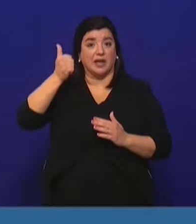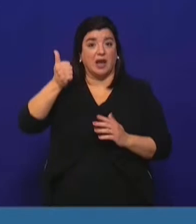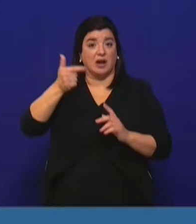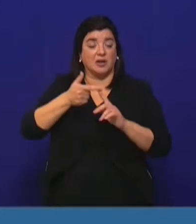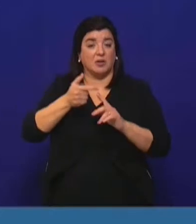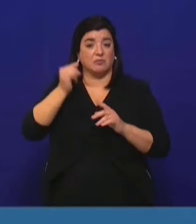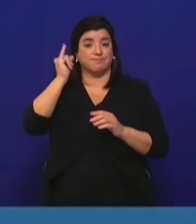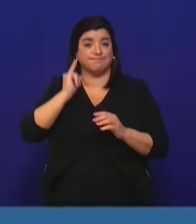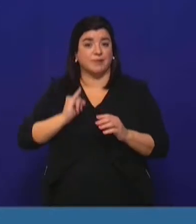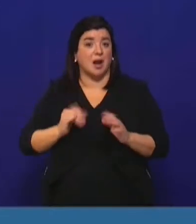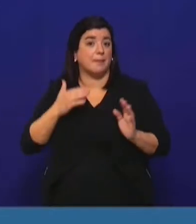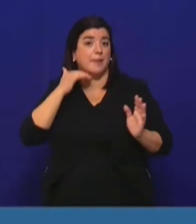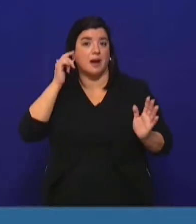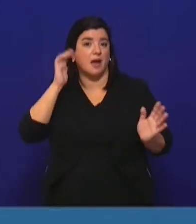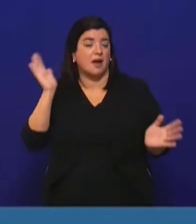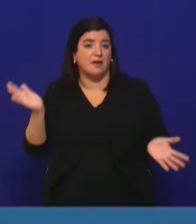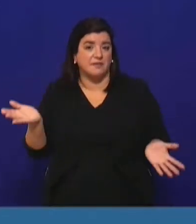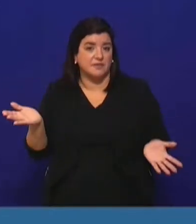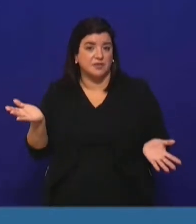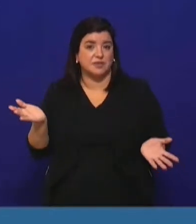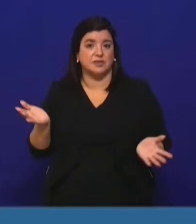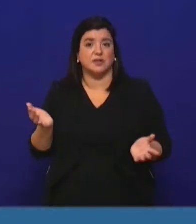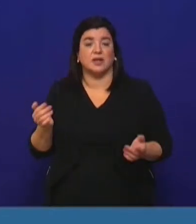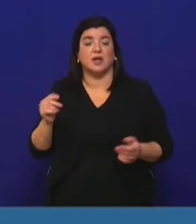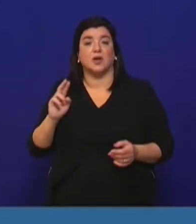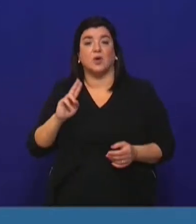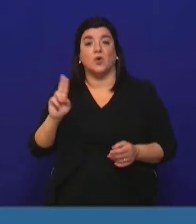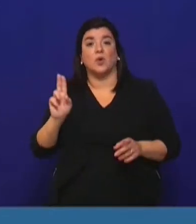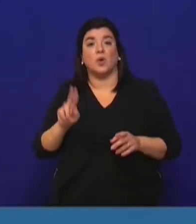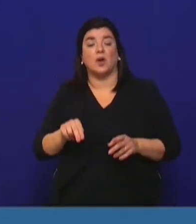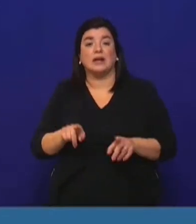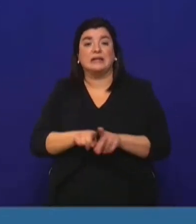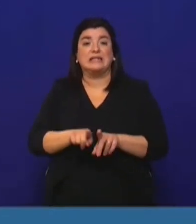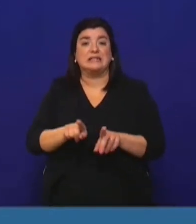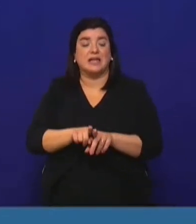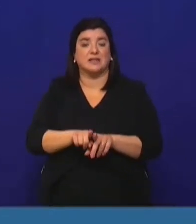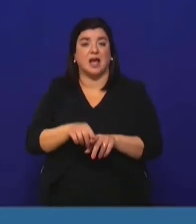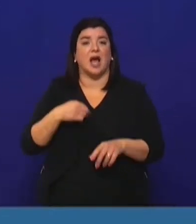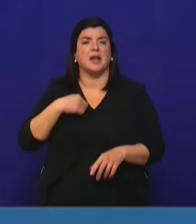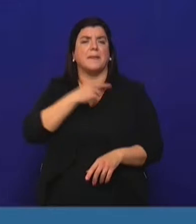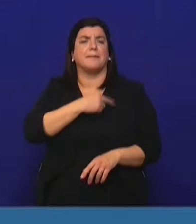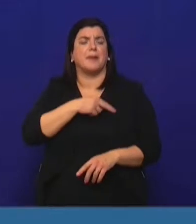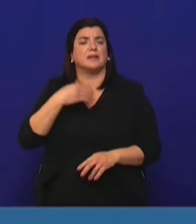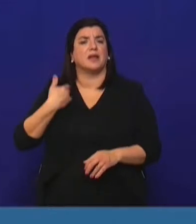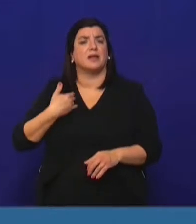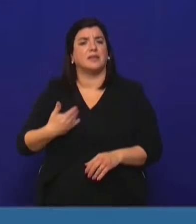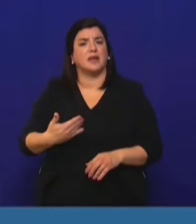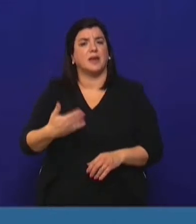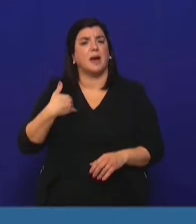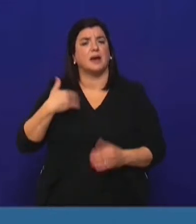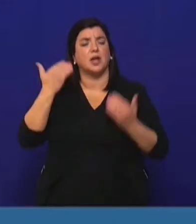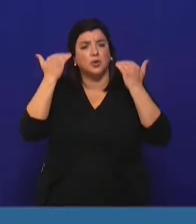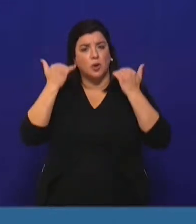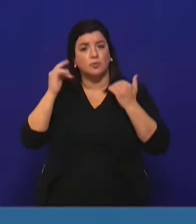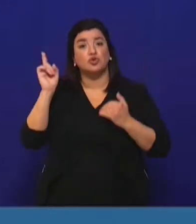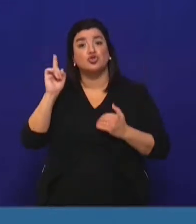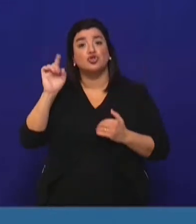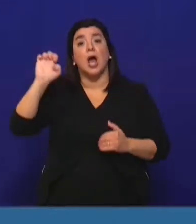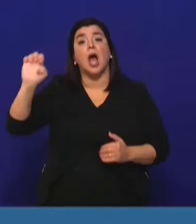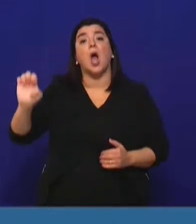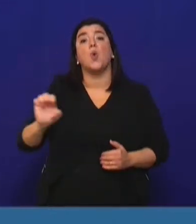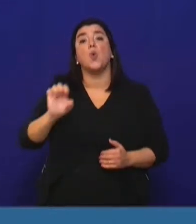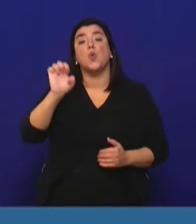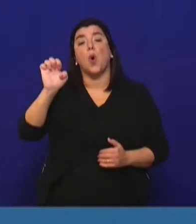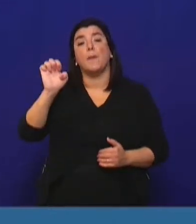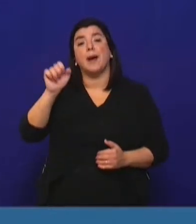qed jiġri meta inti jkollok l-istess doża li hija dejjem tagħti. Malta dejjem imxejna fuq dak li tgħidilna l-European Medicines Agency